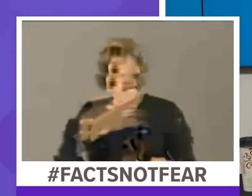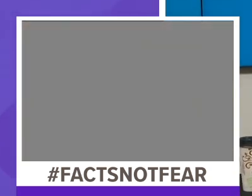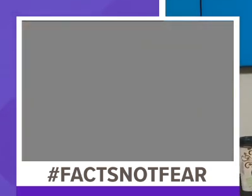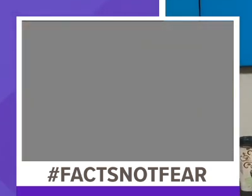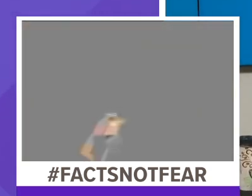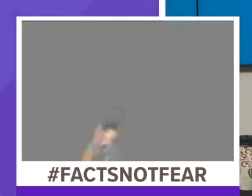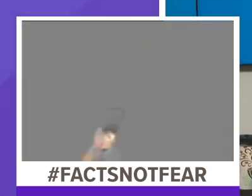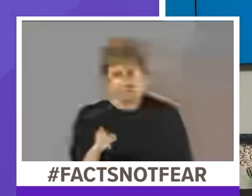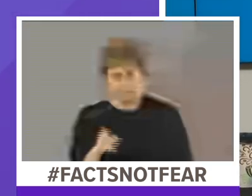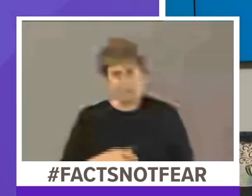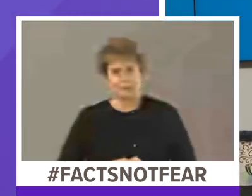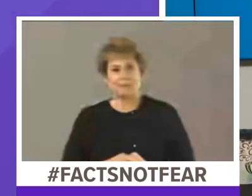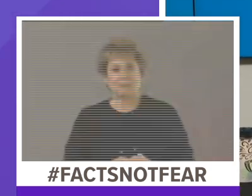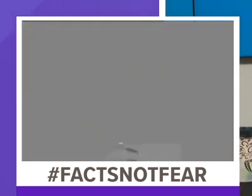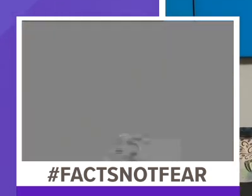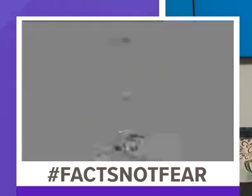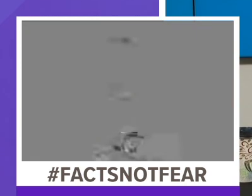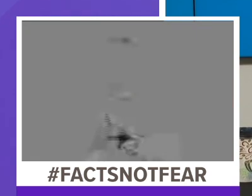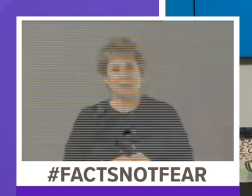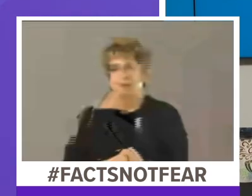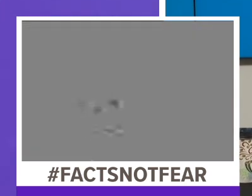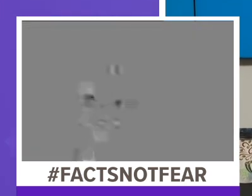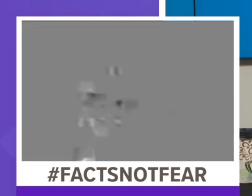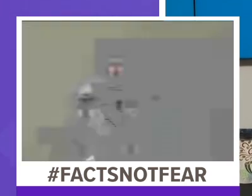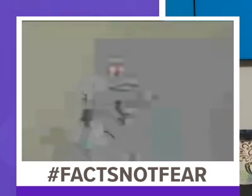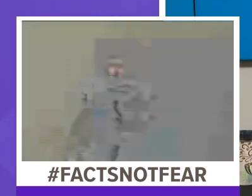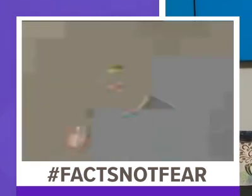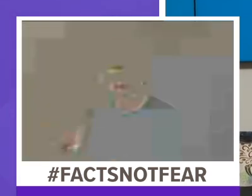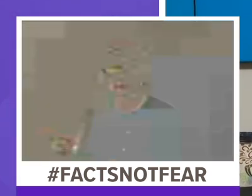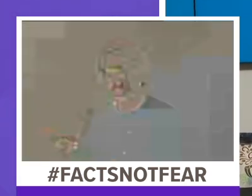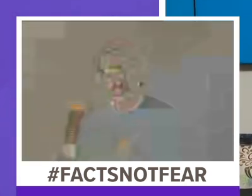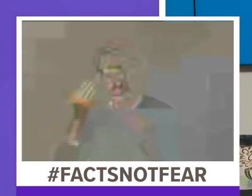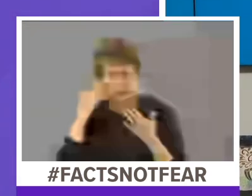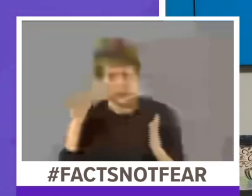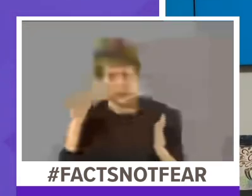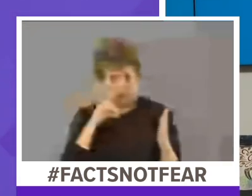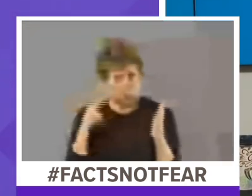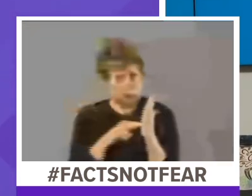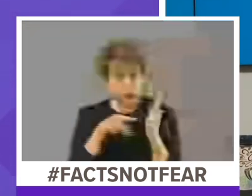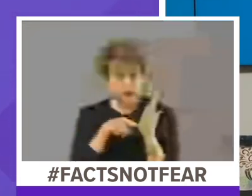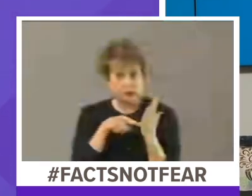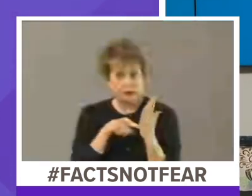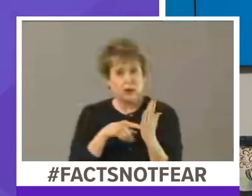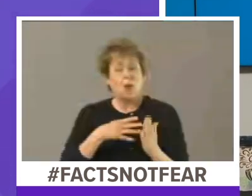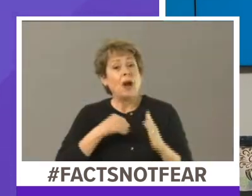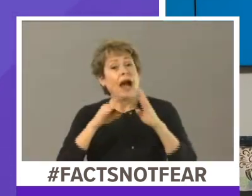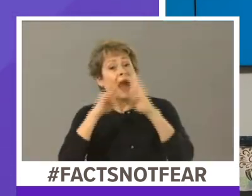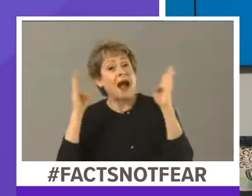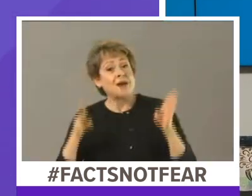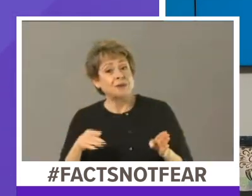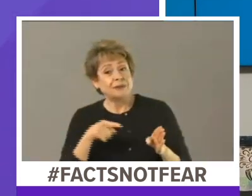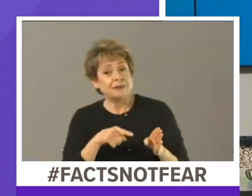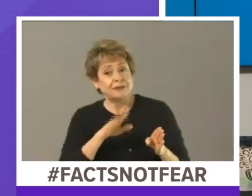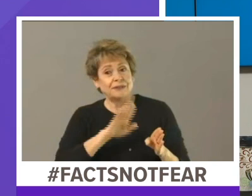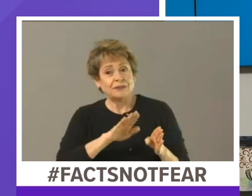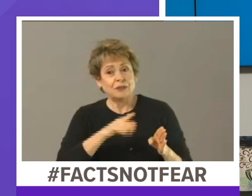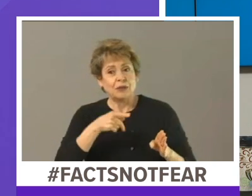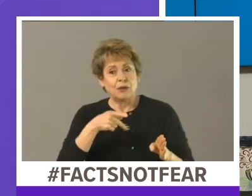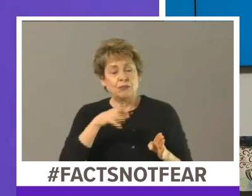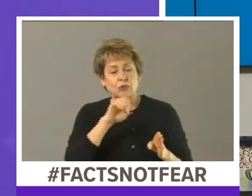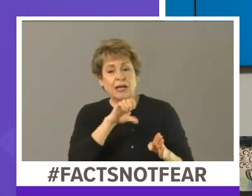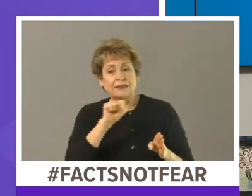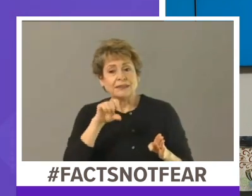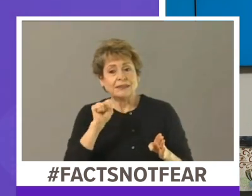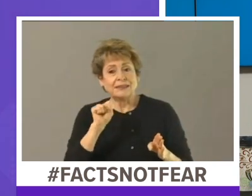Billy Harfosh, iHeartRadio. Thank you, Governor. I don't know if you've seen this yet today, but White House Press Secretary Kayleigh McEnany, she said,